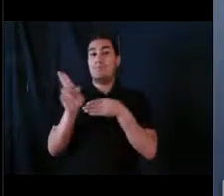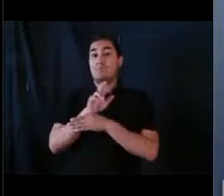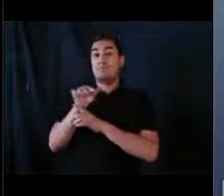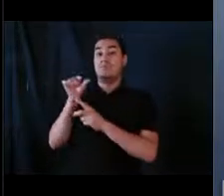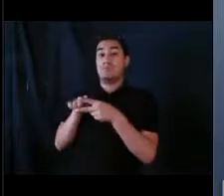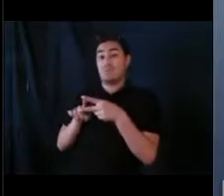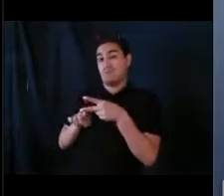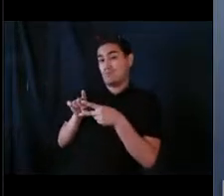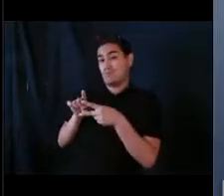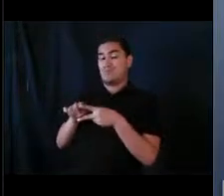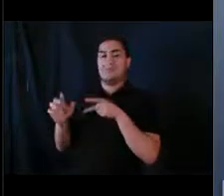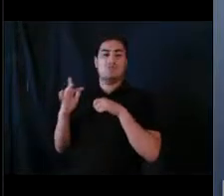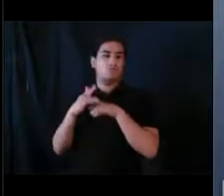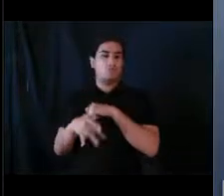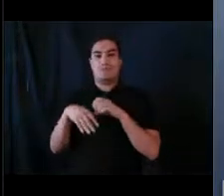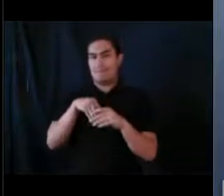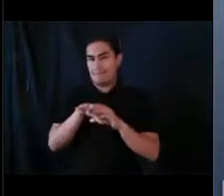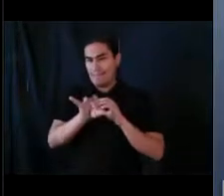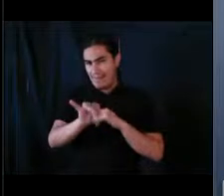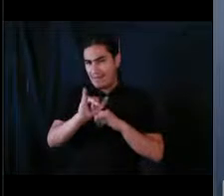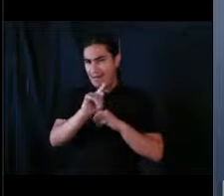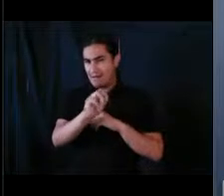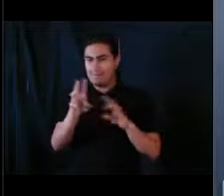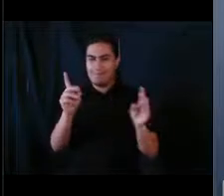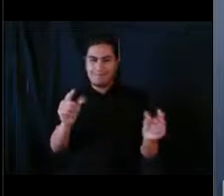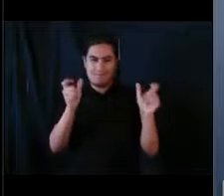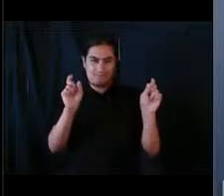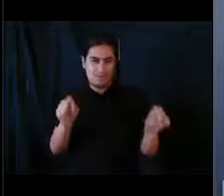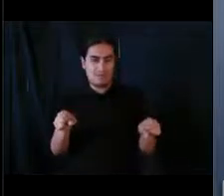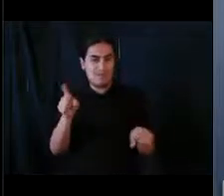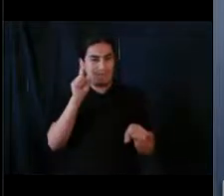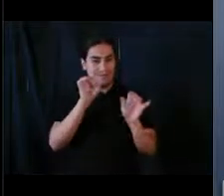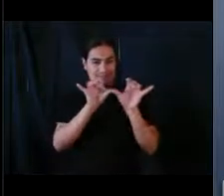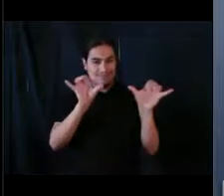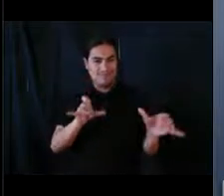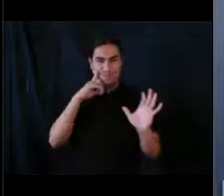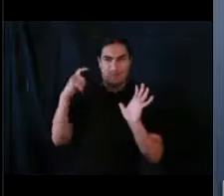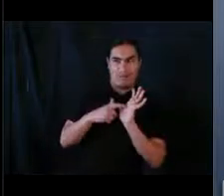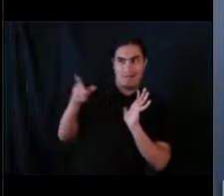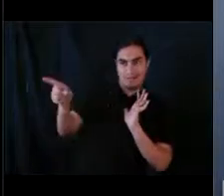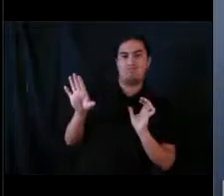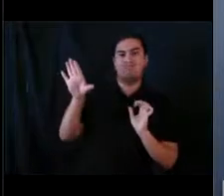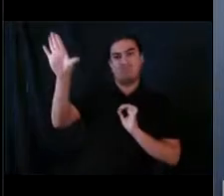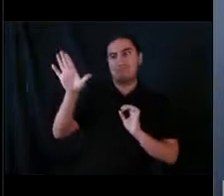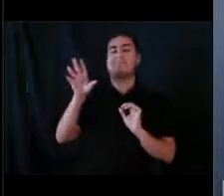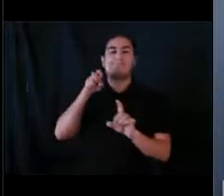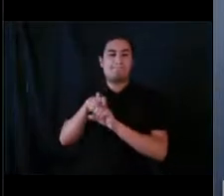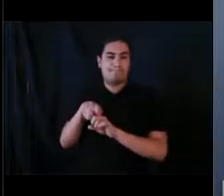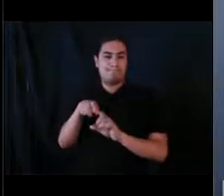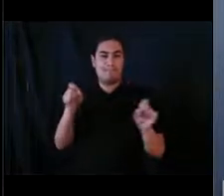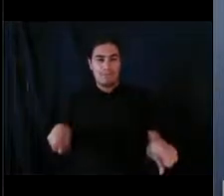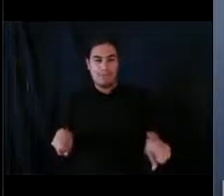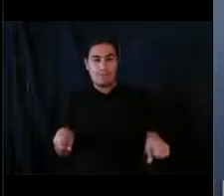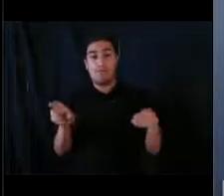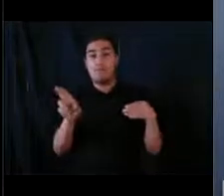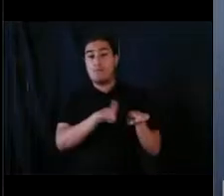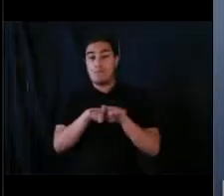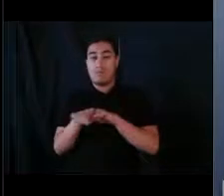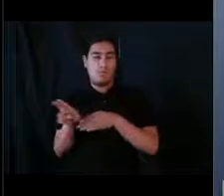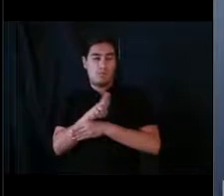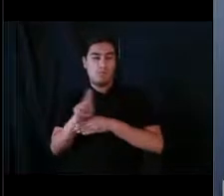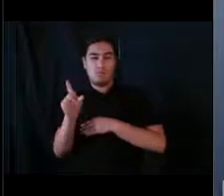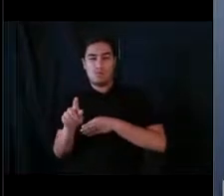hand feature as early into the item as you can give the system time to acknowledge you alternately you may use the questions tab to submit